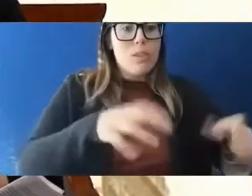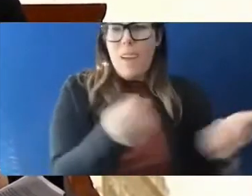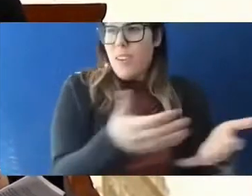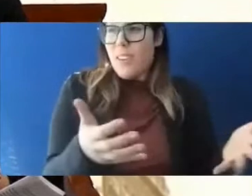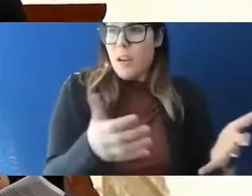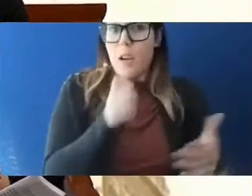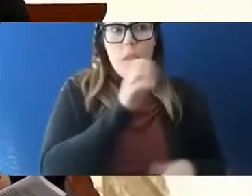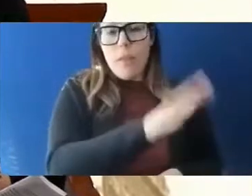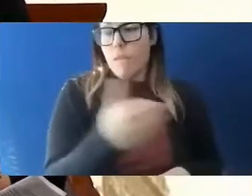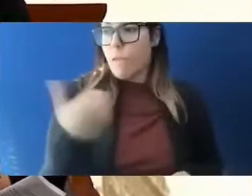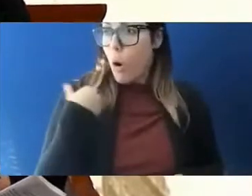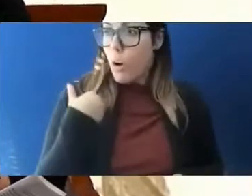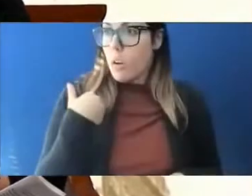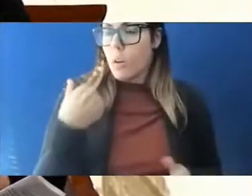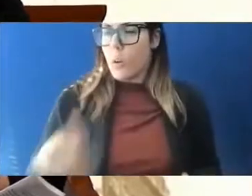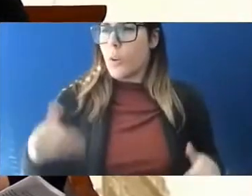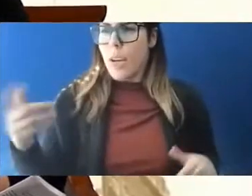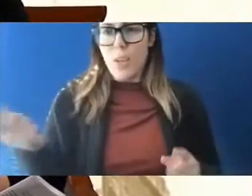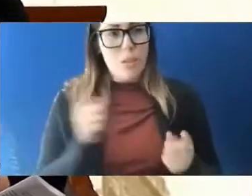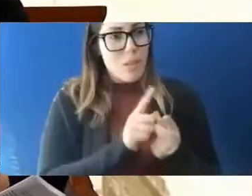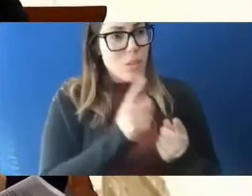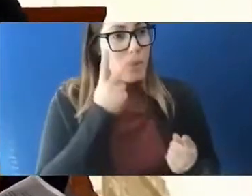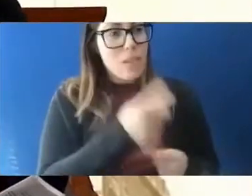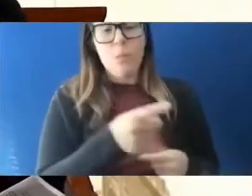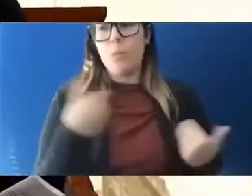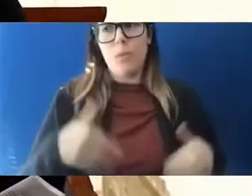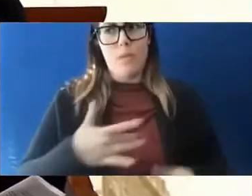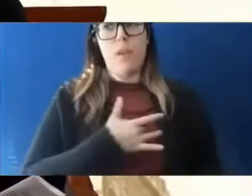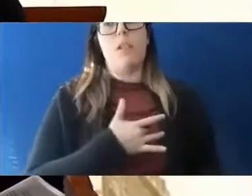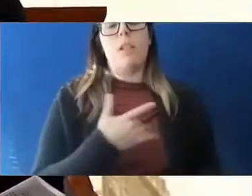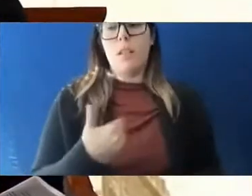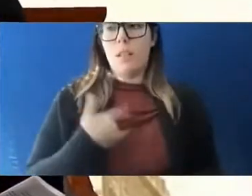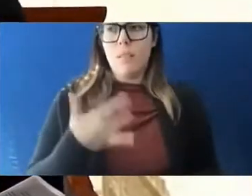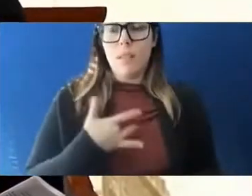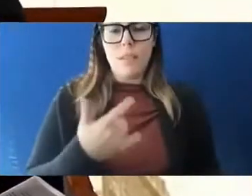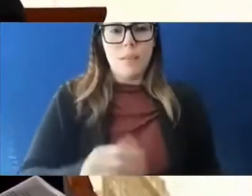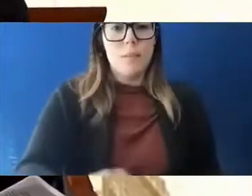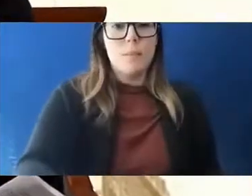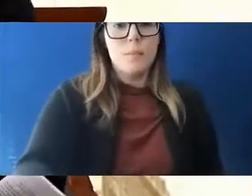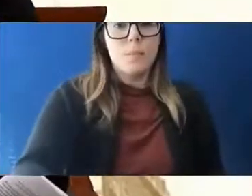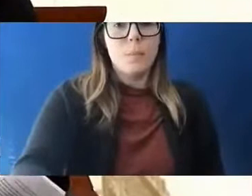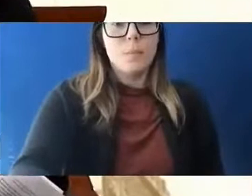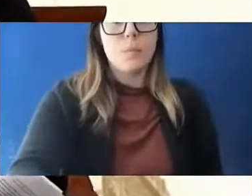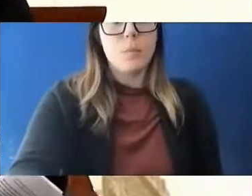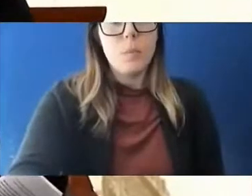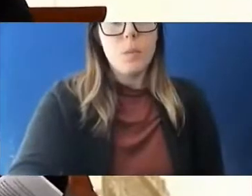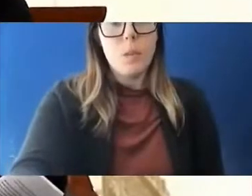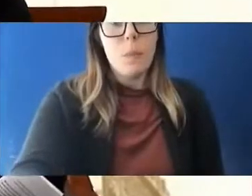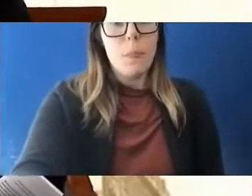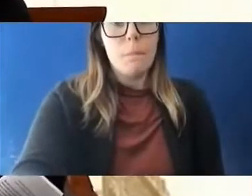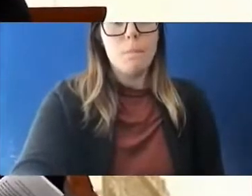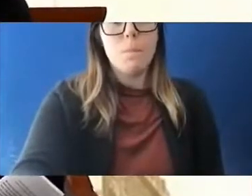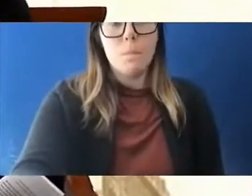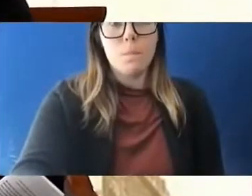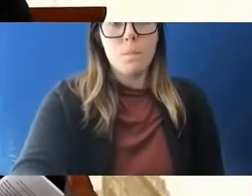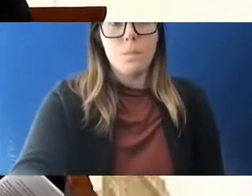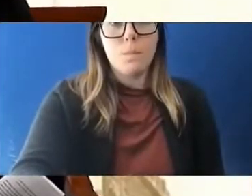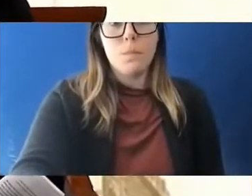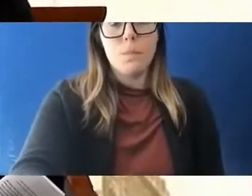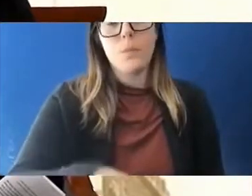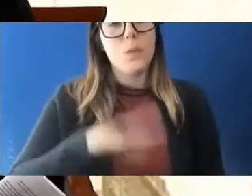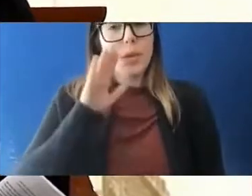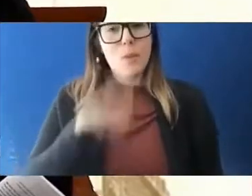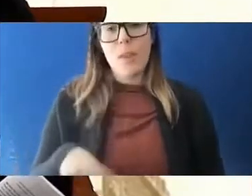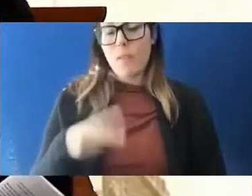own without feeling the weight of that tragedy. And so I know that for both of you, this comes from